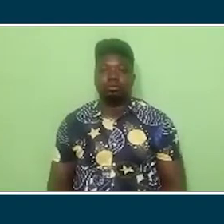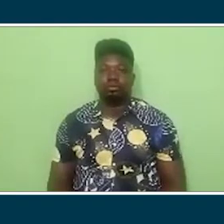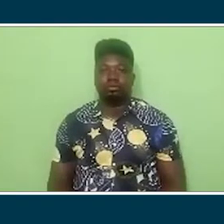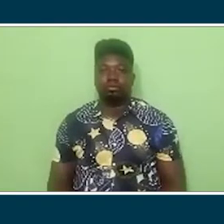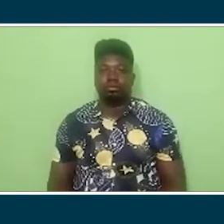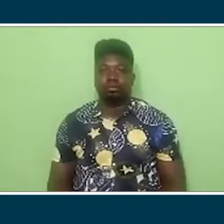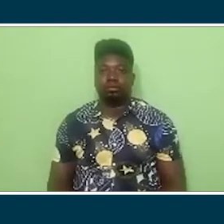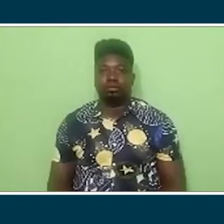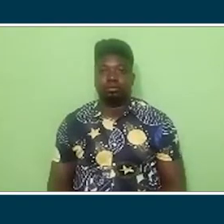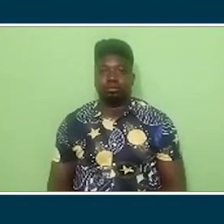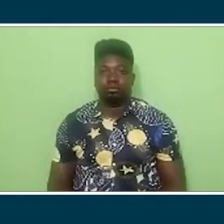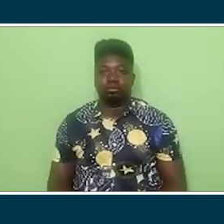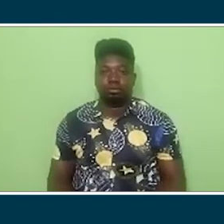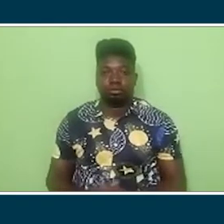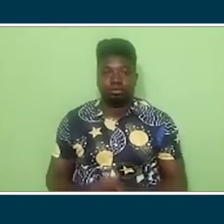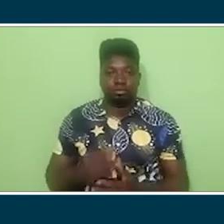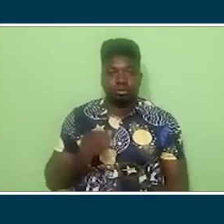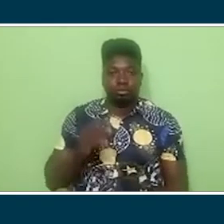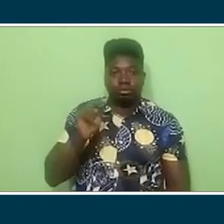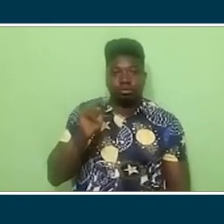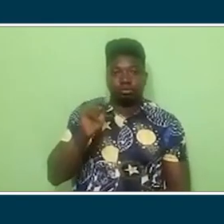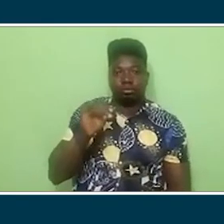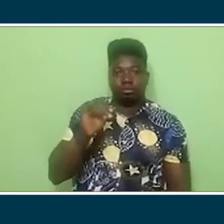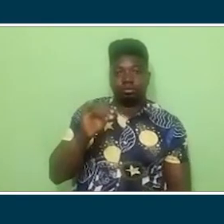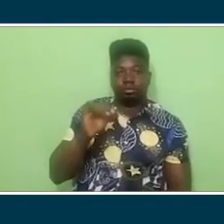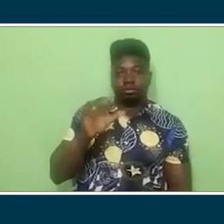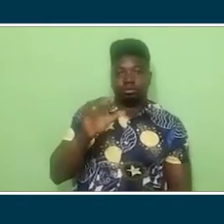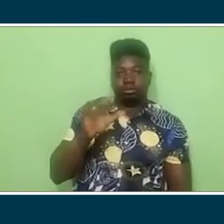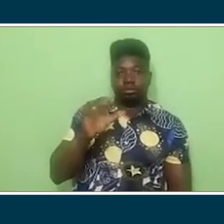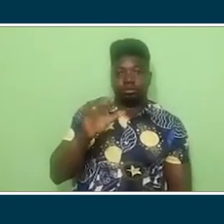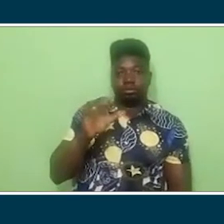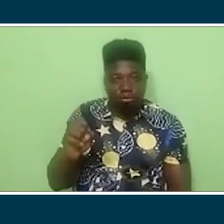Nicole, what are you world building?